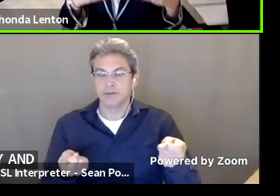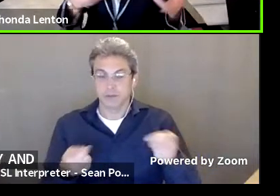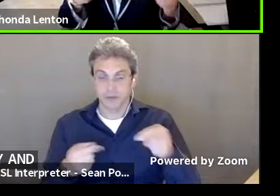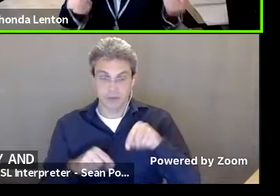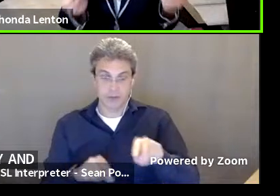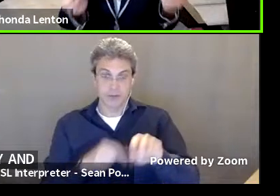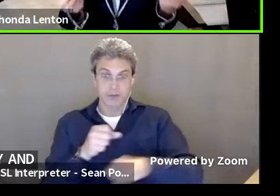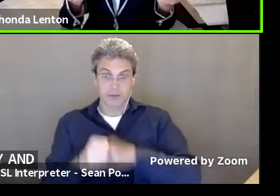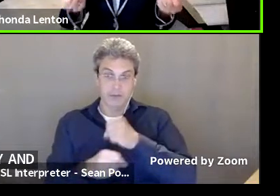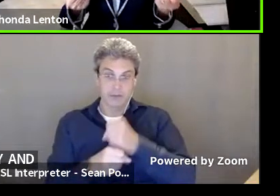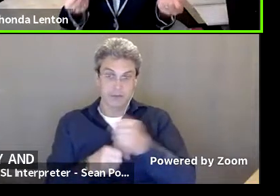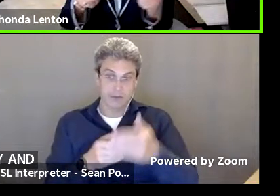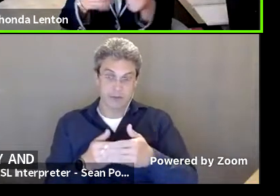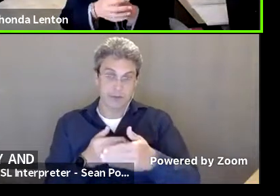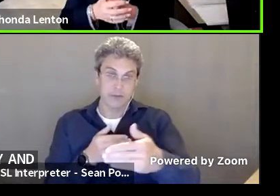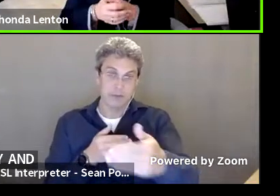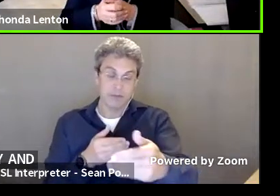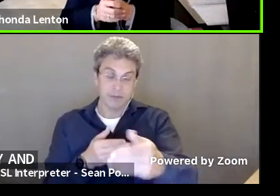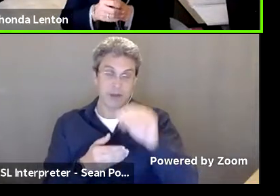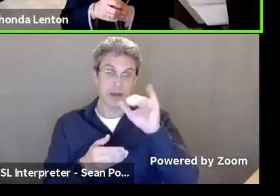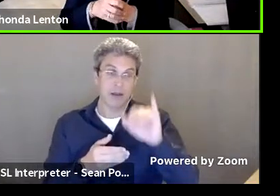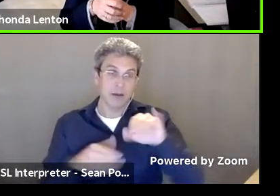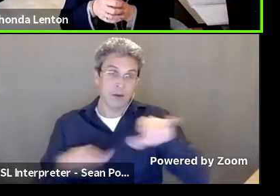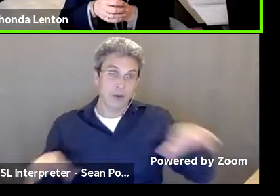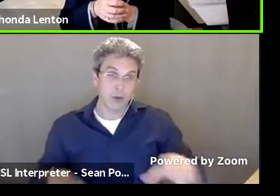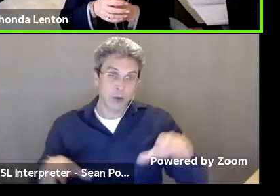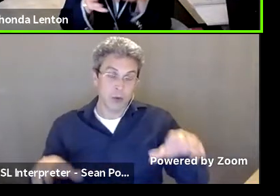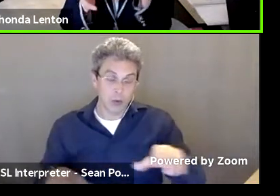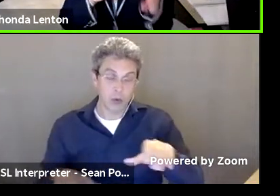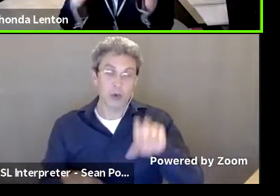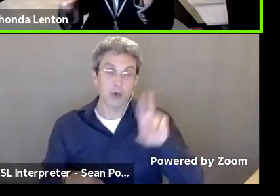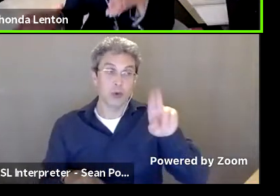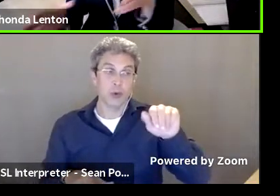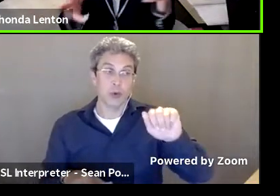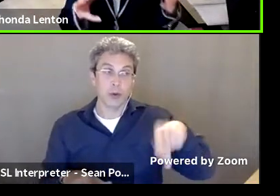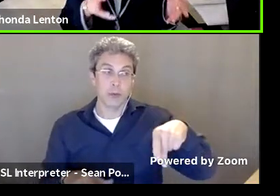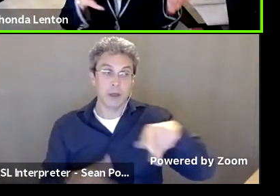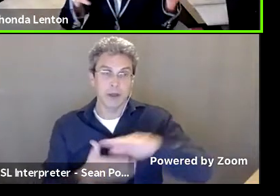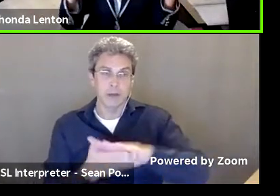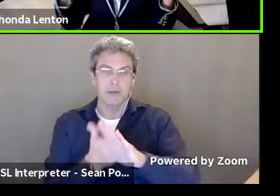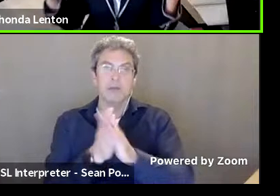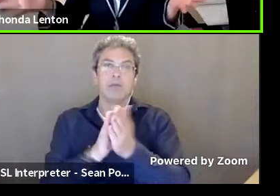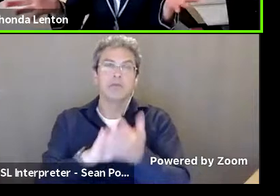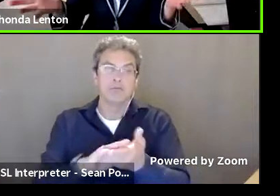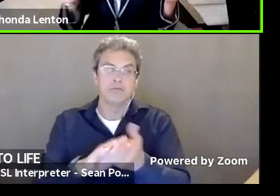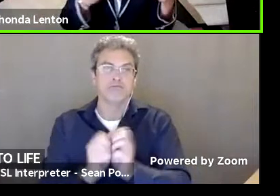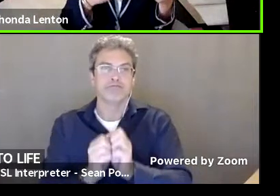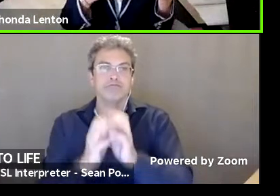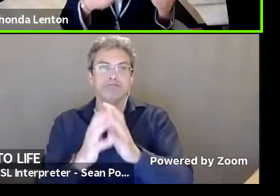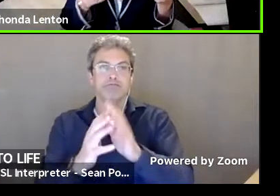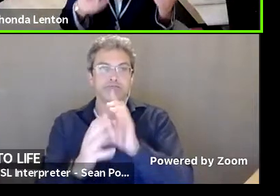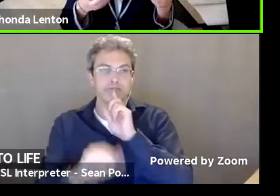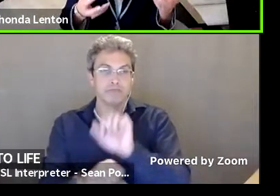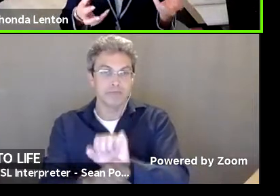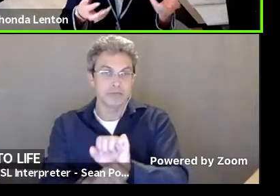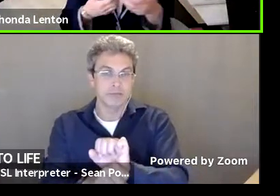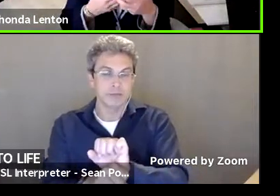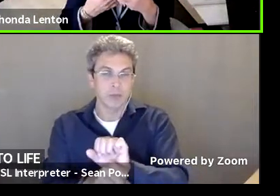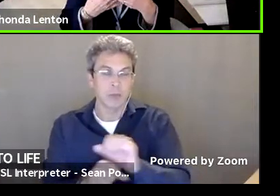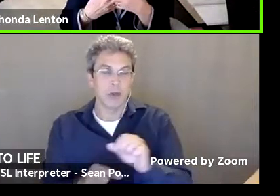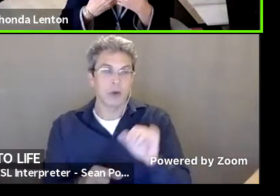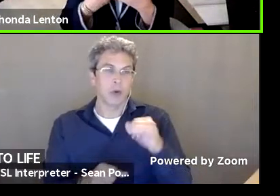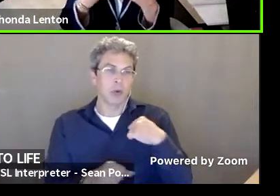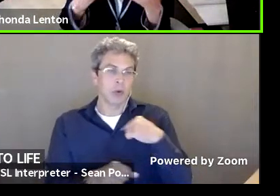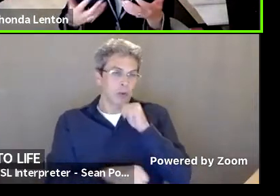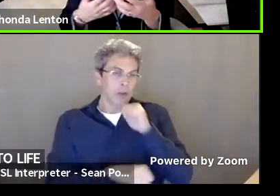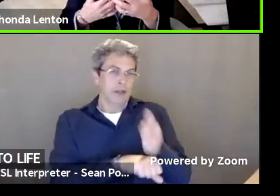of actualizing, bringing to life the UAP, we can form a few groups around some key priorities where we